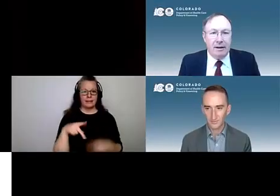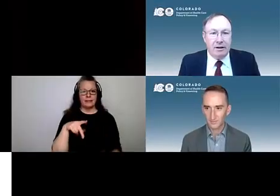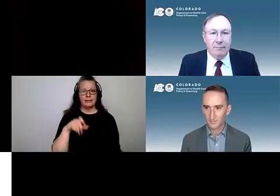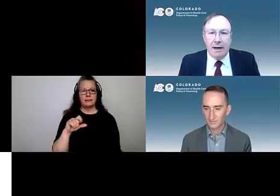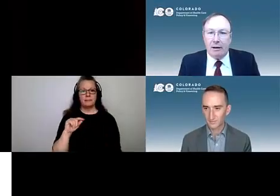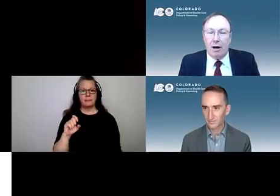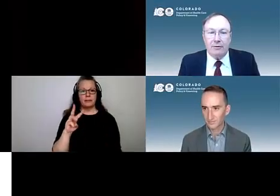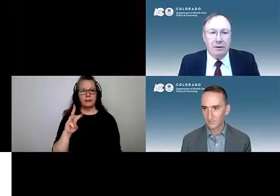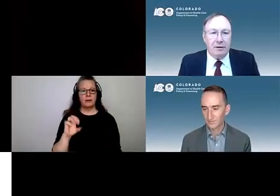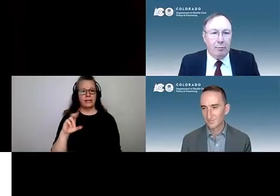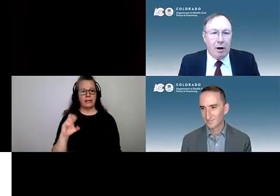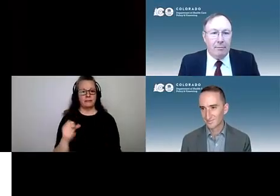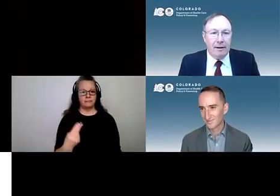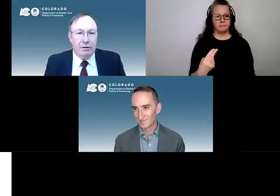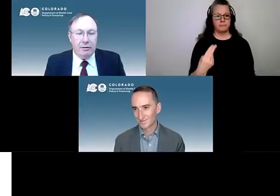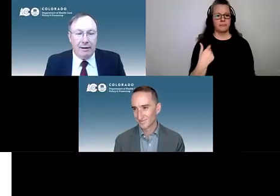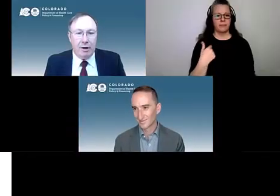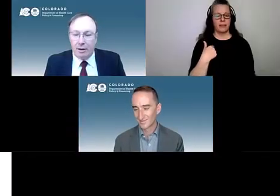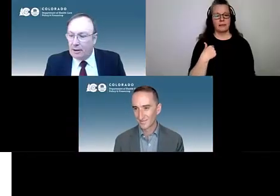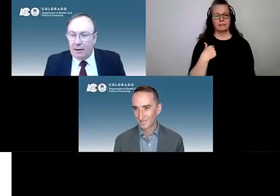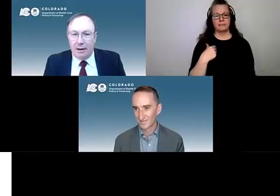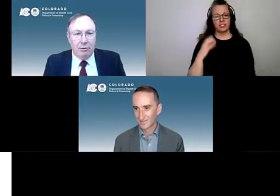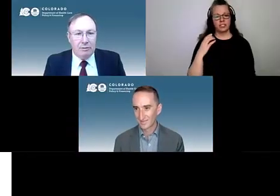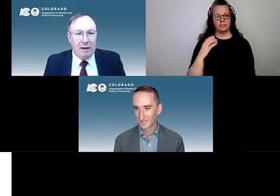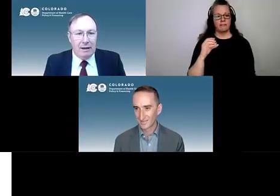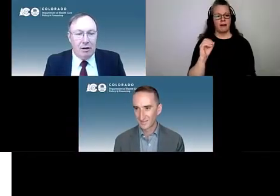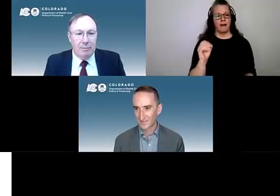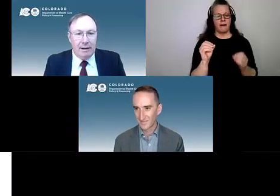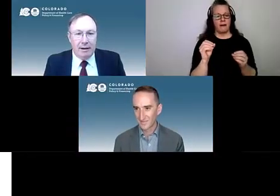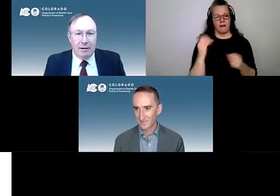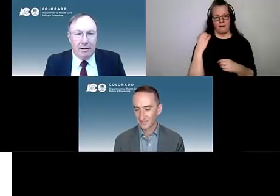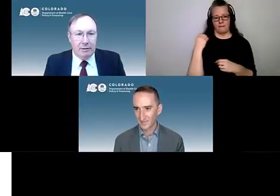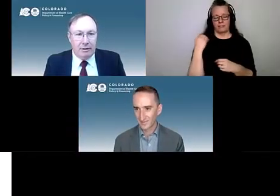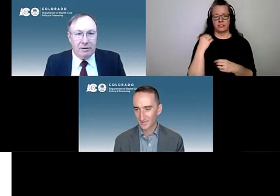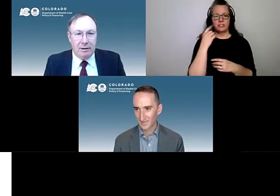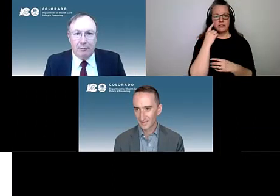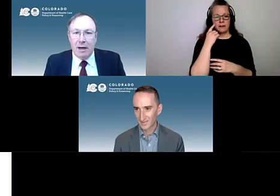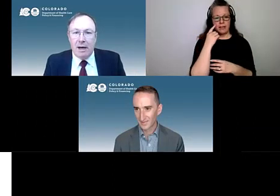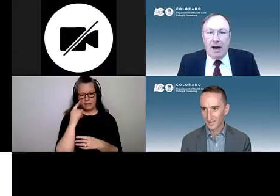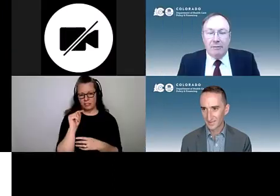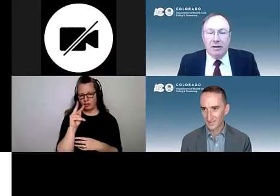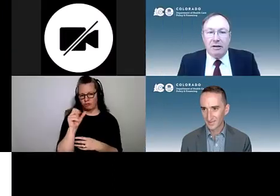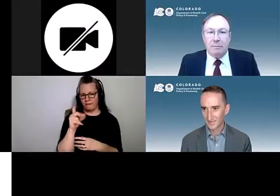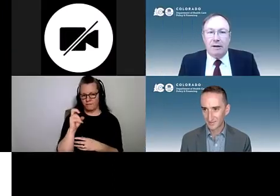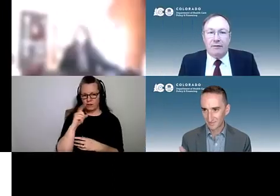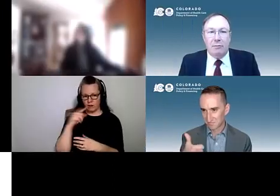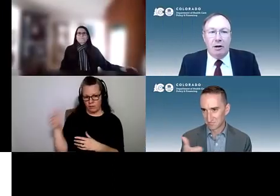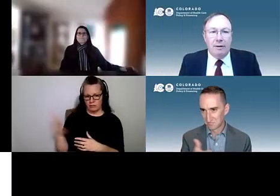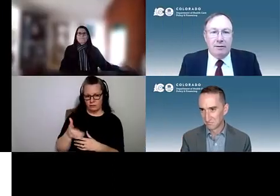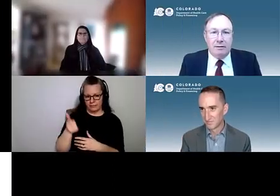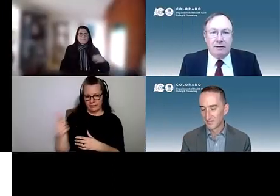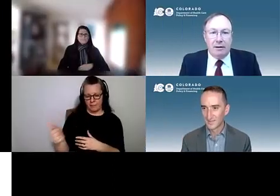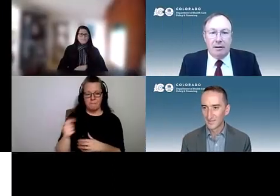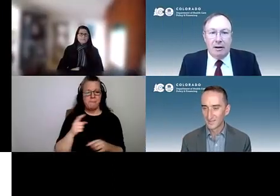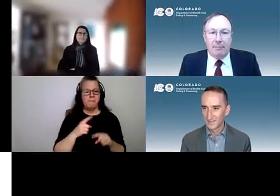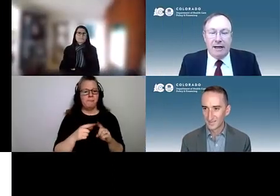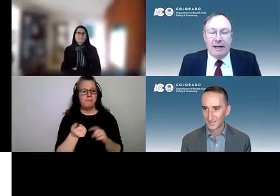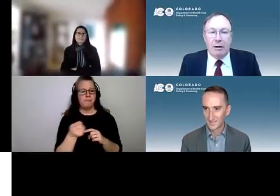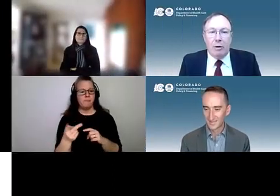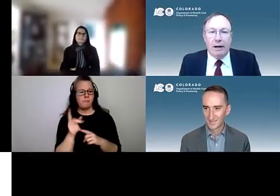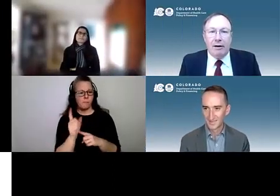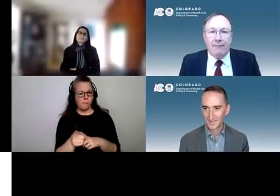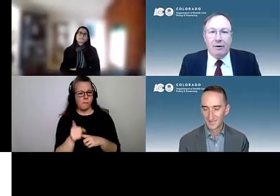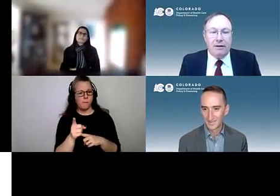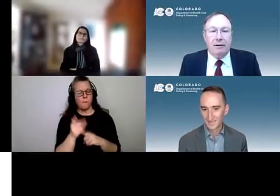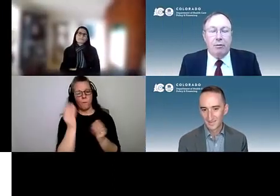physician. I'm the Chief Medical Officer at the department, and Trevor will speak in a moment, and I'll introduce him. I'm just going to spend a few moments